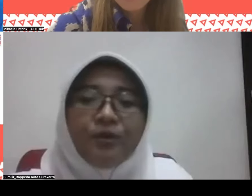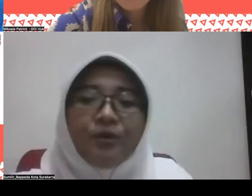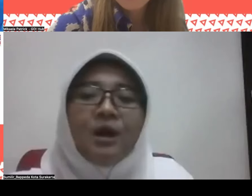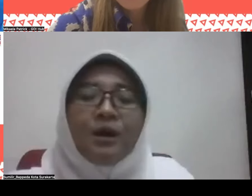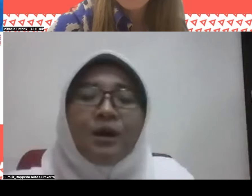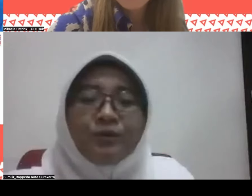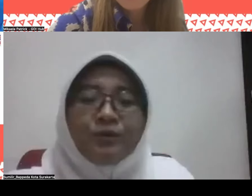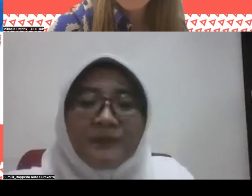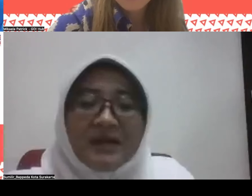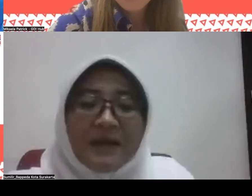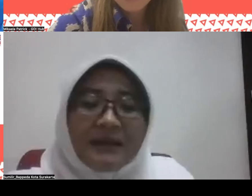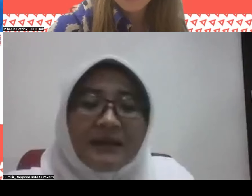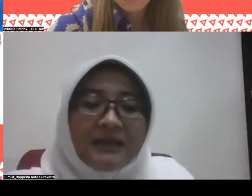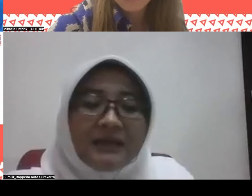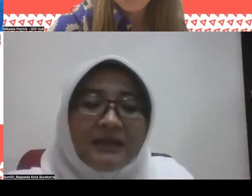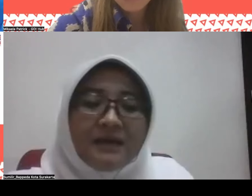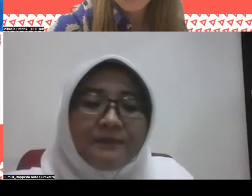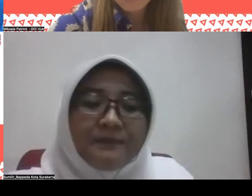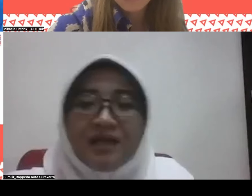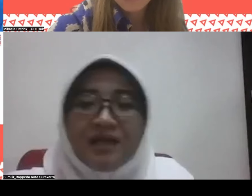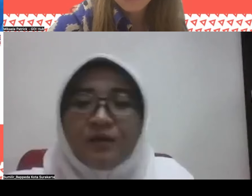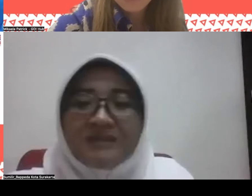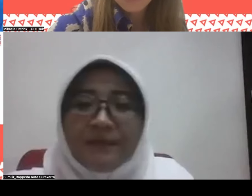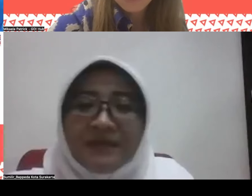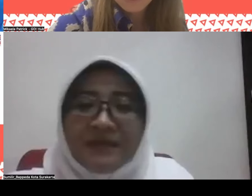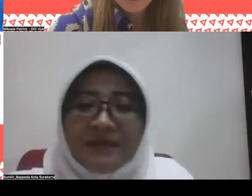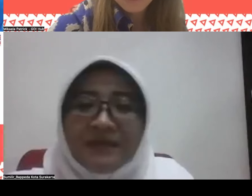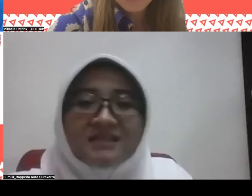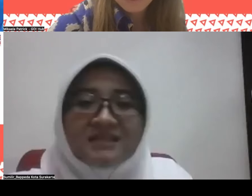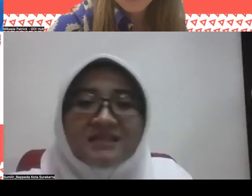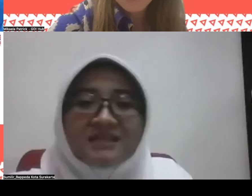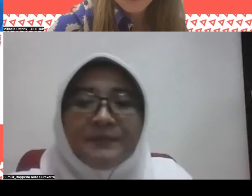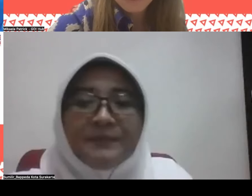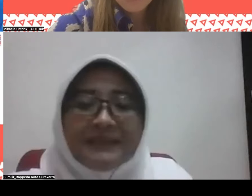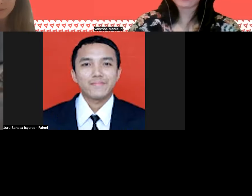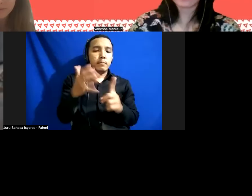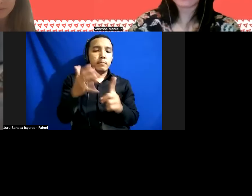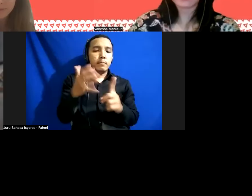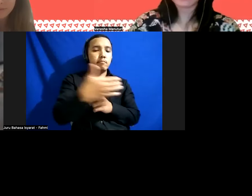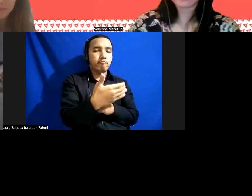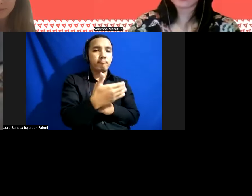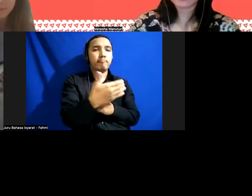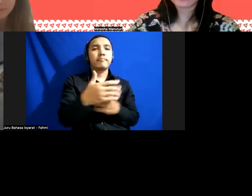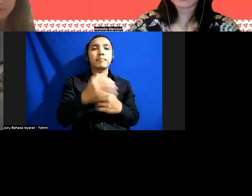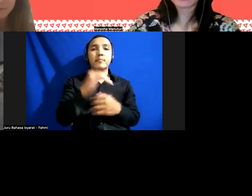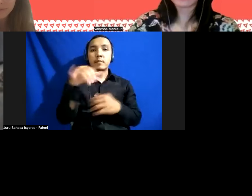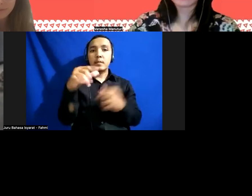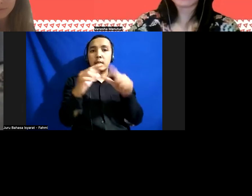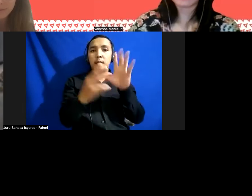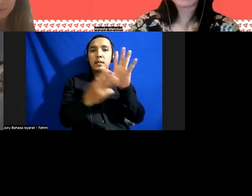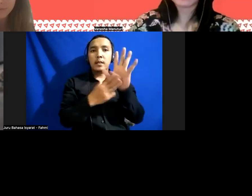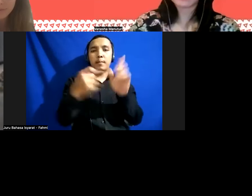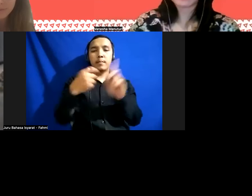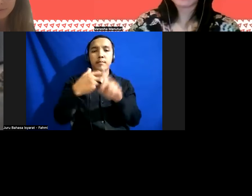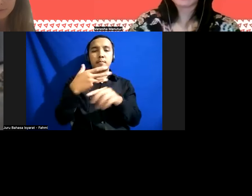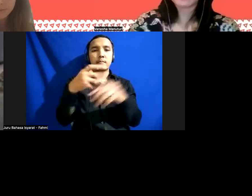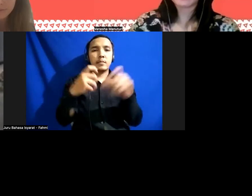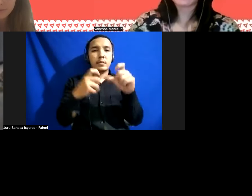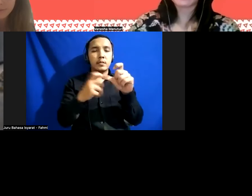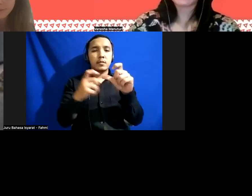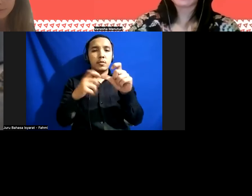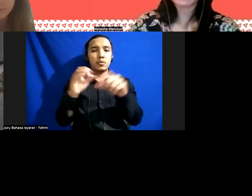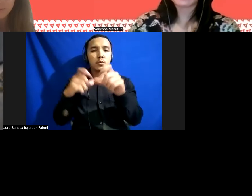to our friends with disabilities, particularly those who are in need, to provide them social insurance as well as